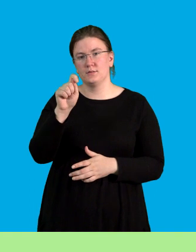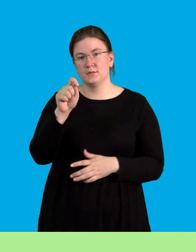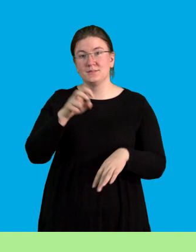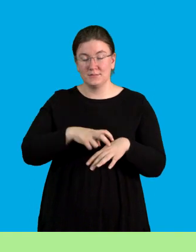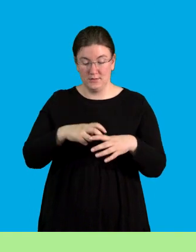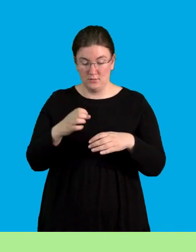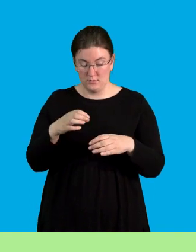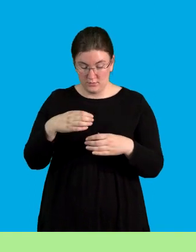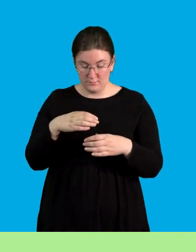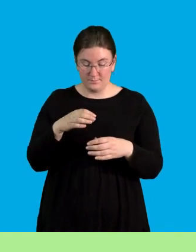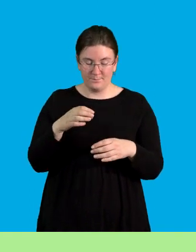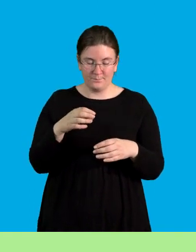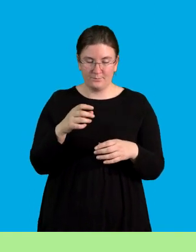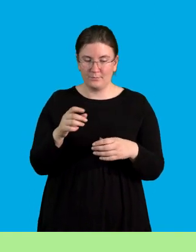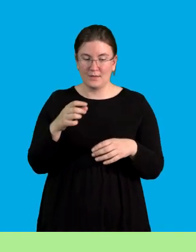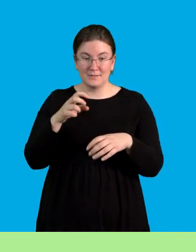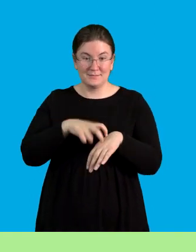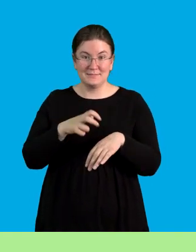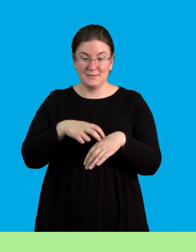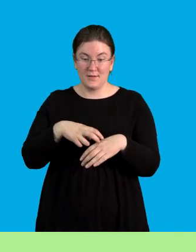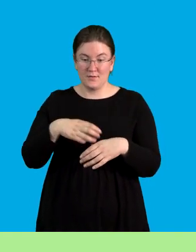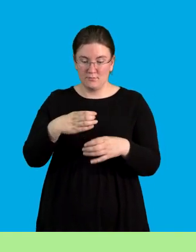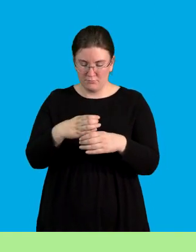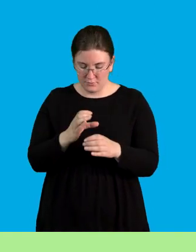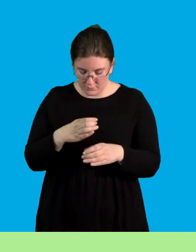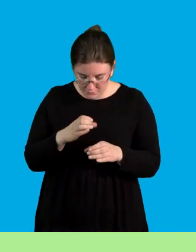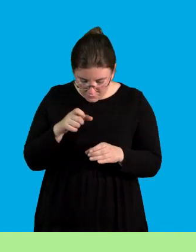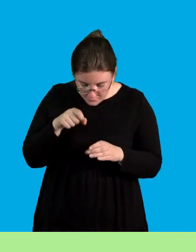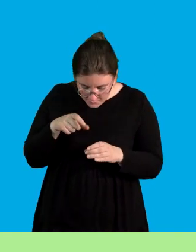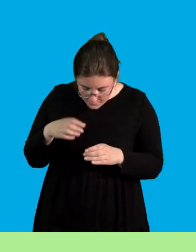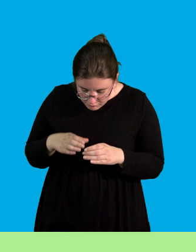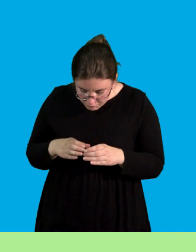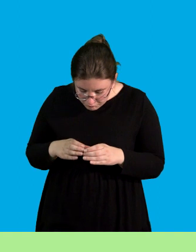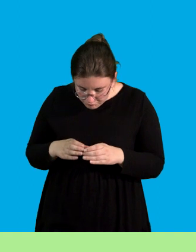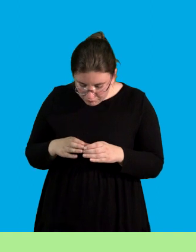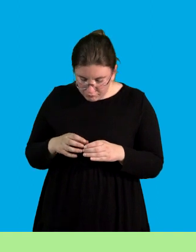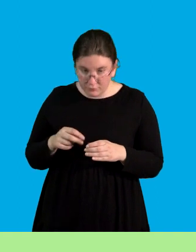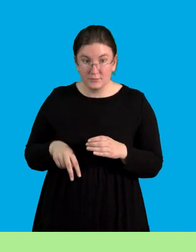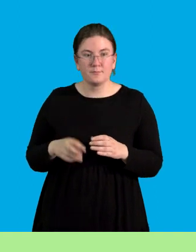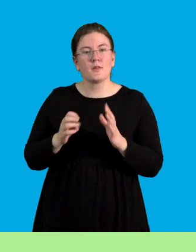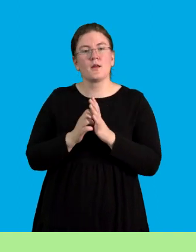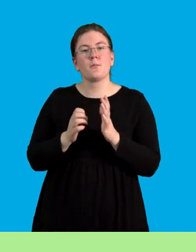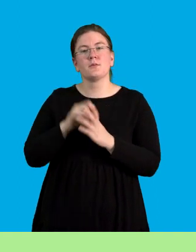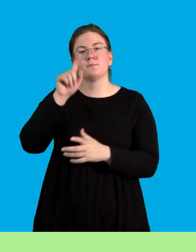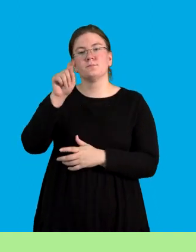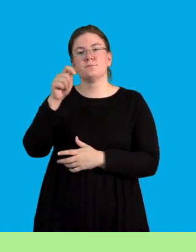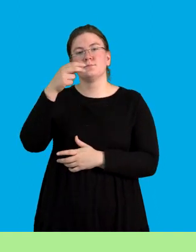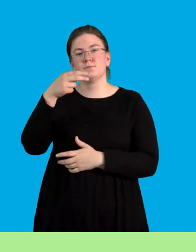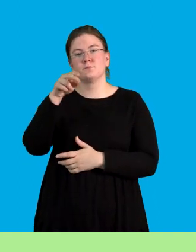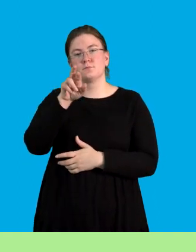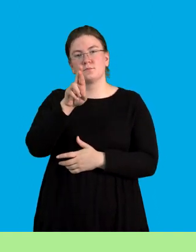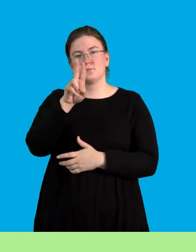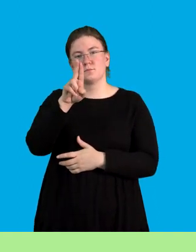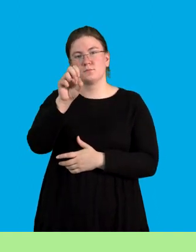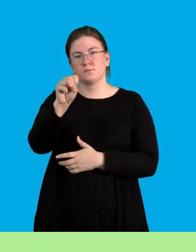An example of a yeast that is microscopic would be, for example, if you have oral thrush. This is a